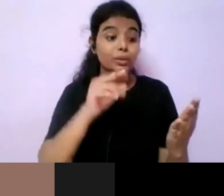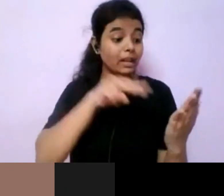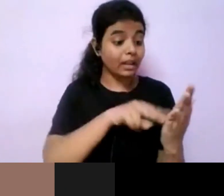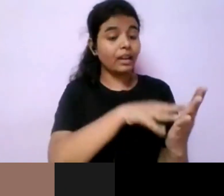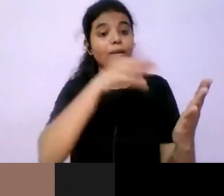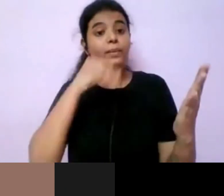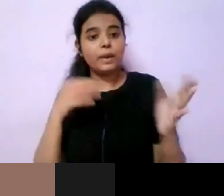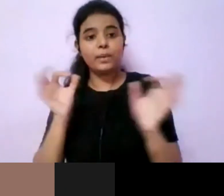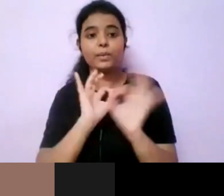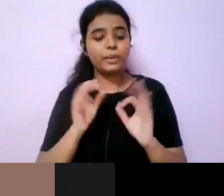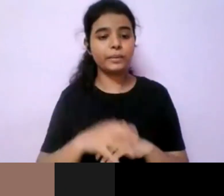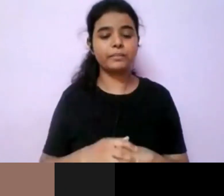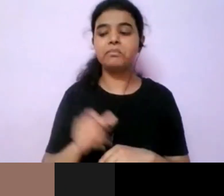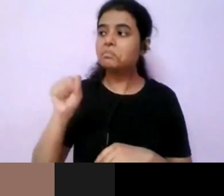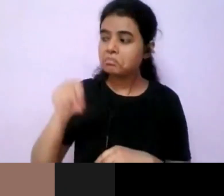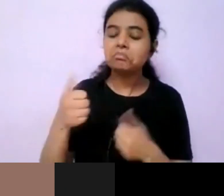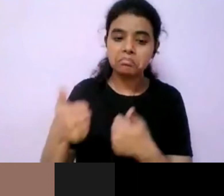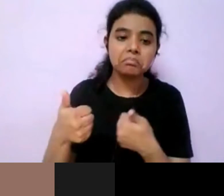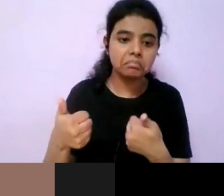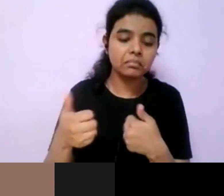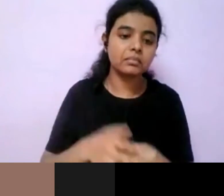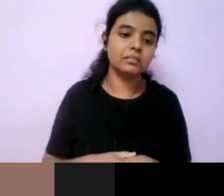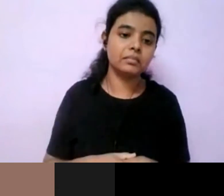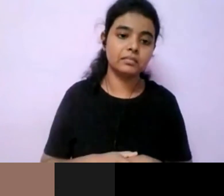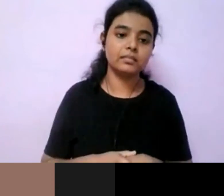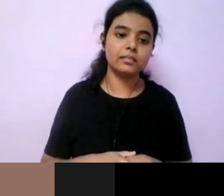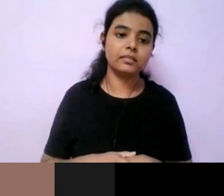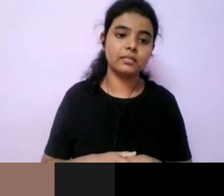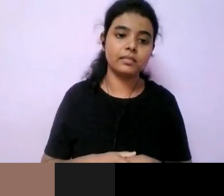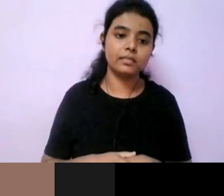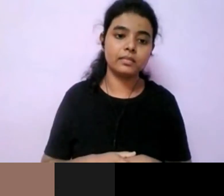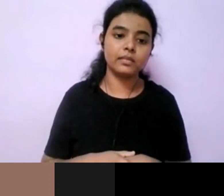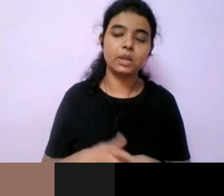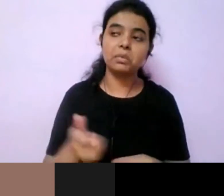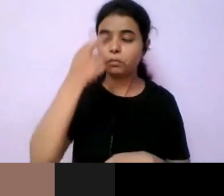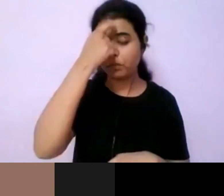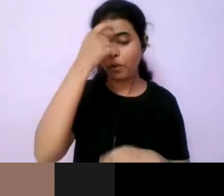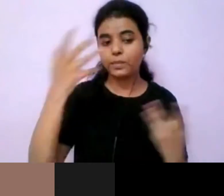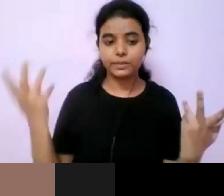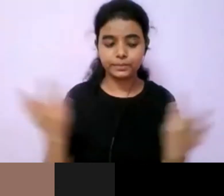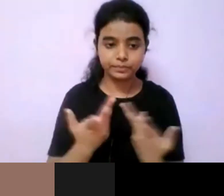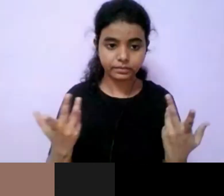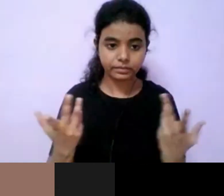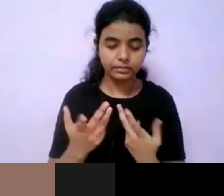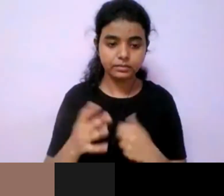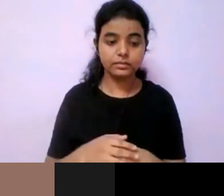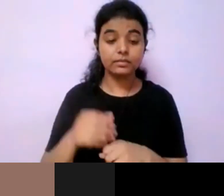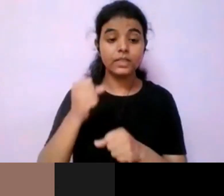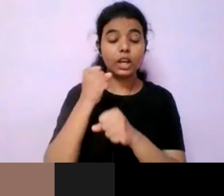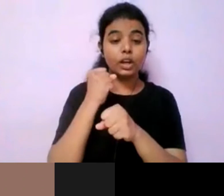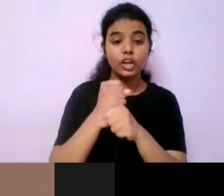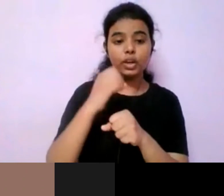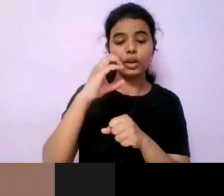that's it's a valid point. And I think that one of the problems with, I think Goffman says at the end